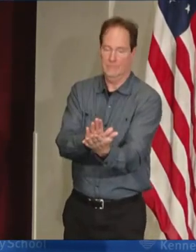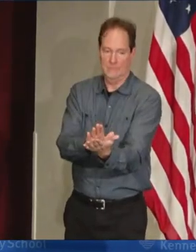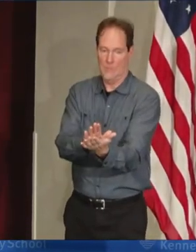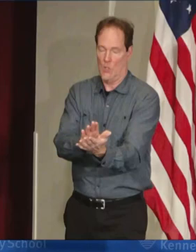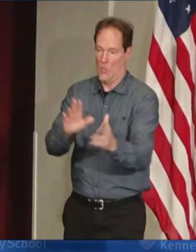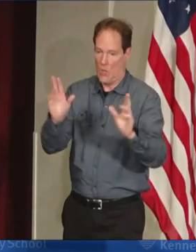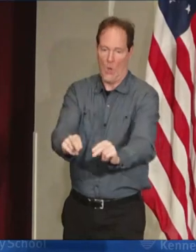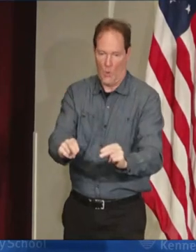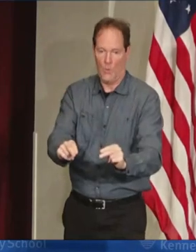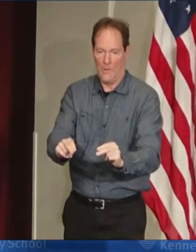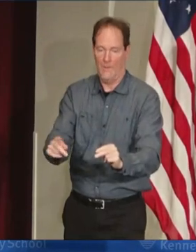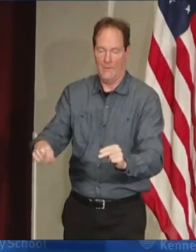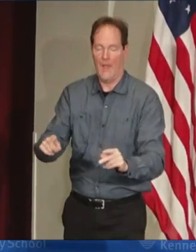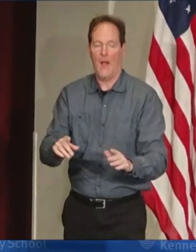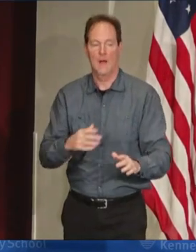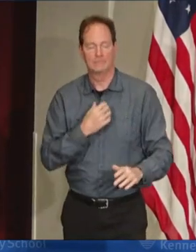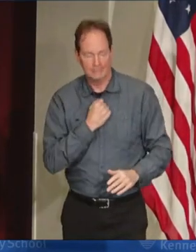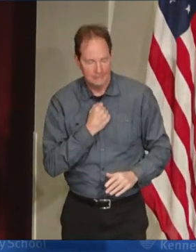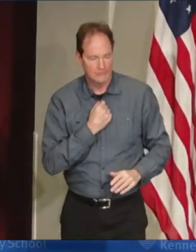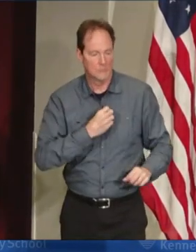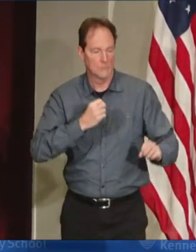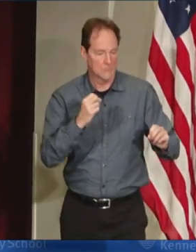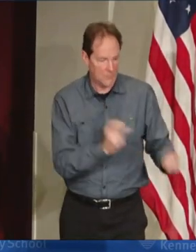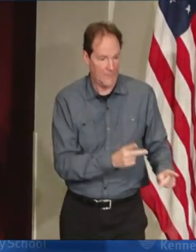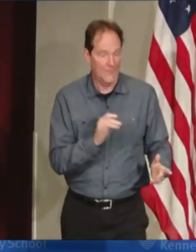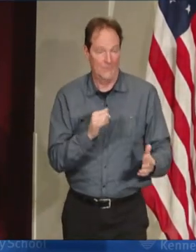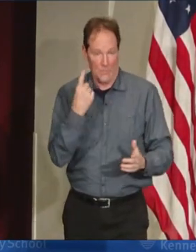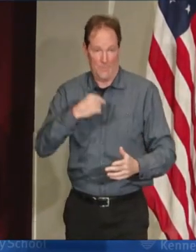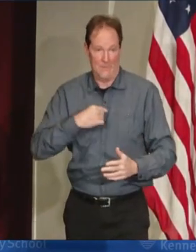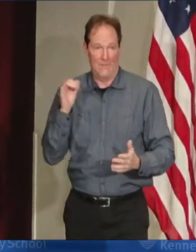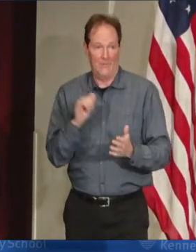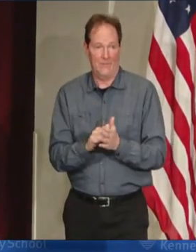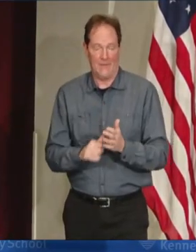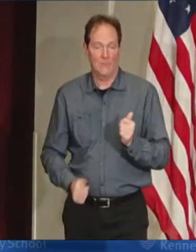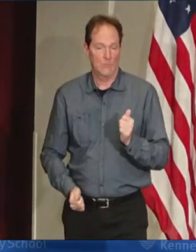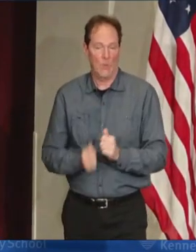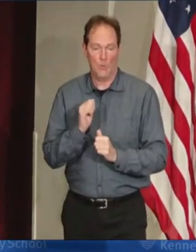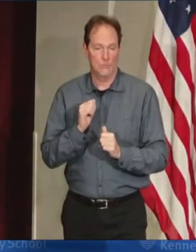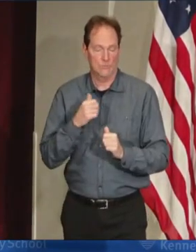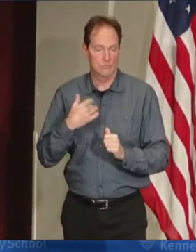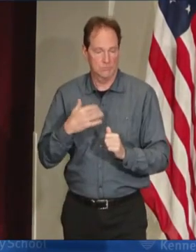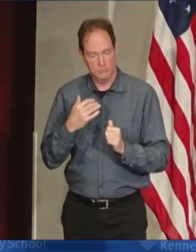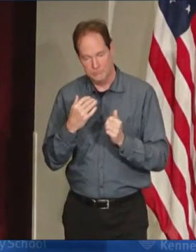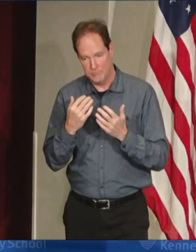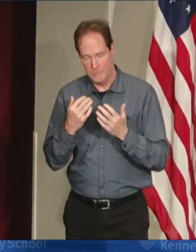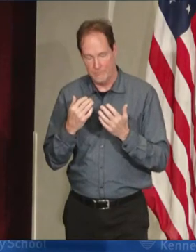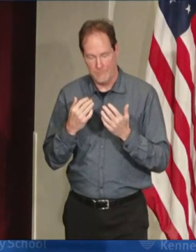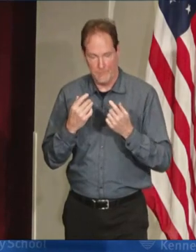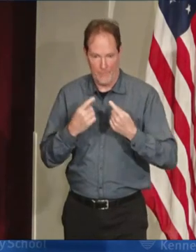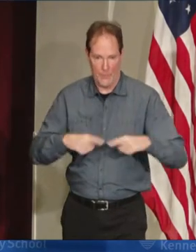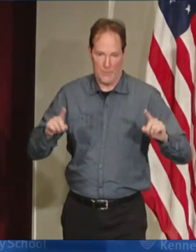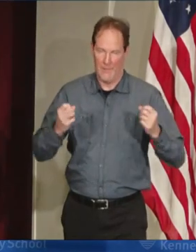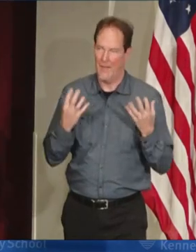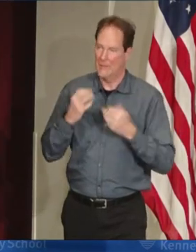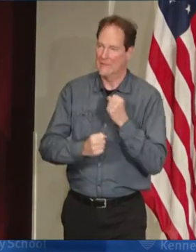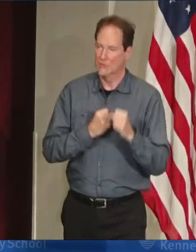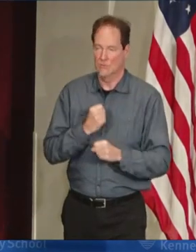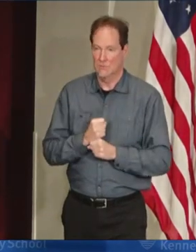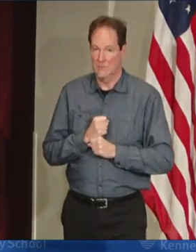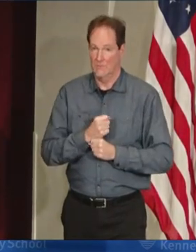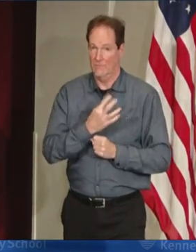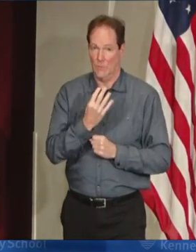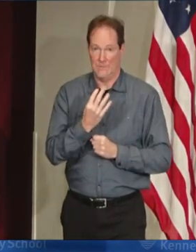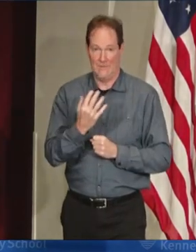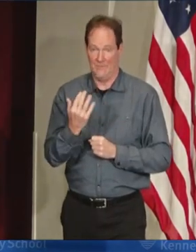that particular event was the most momentous of my, how many years, 14, 15